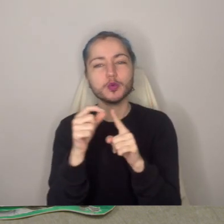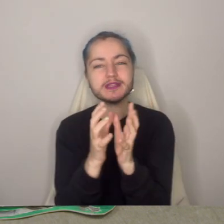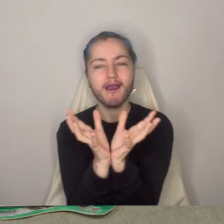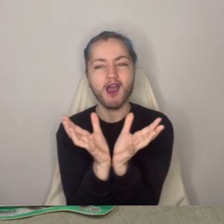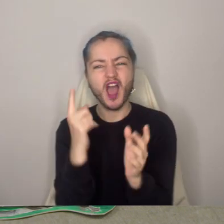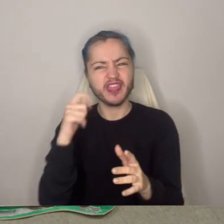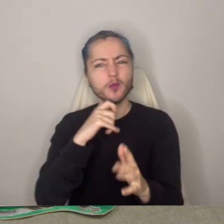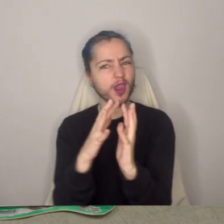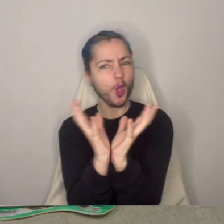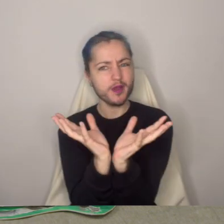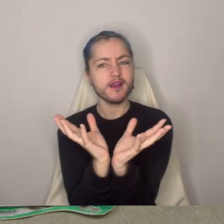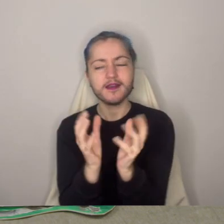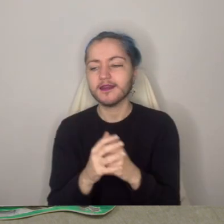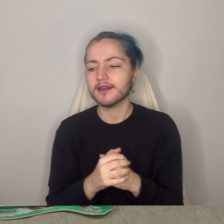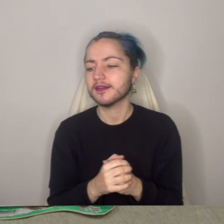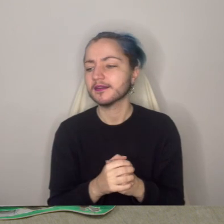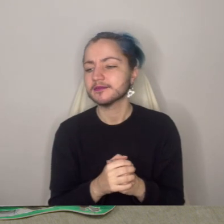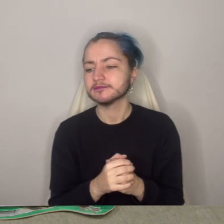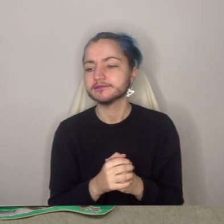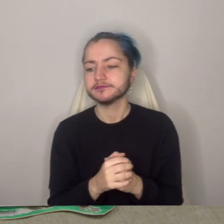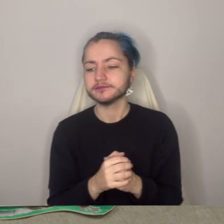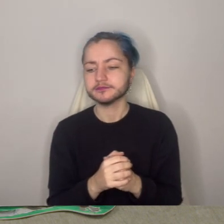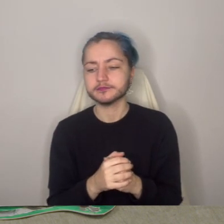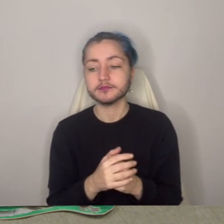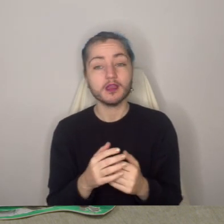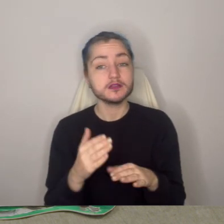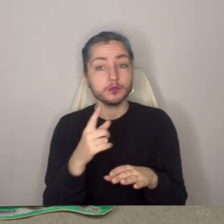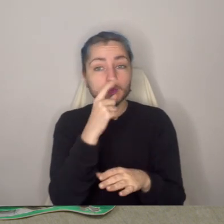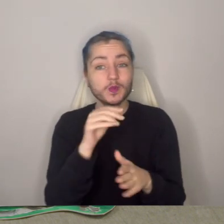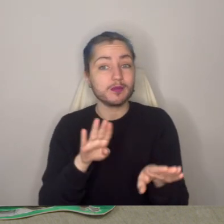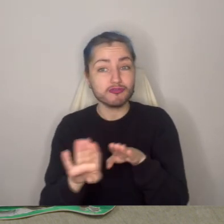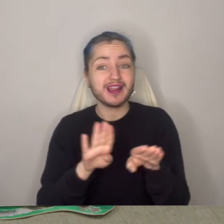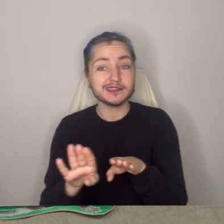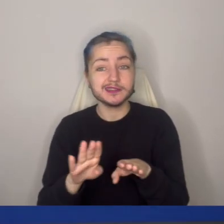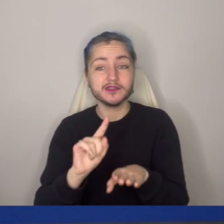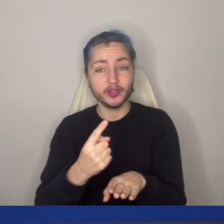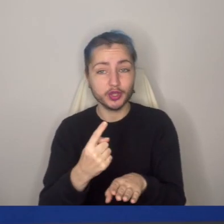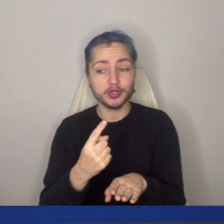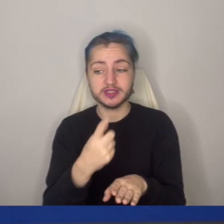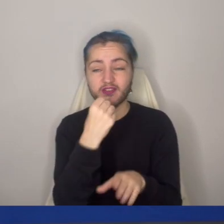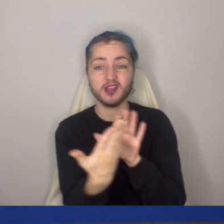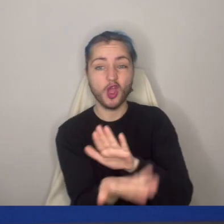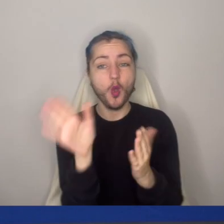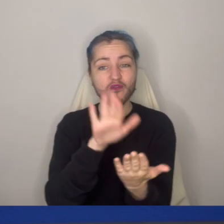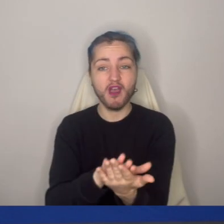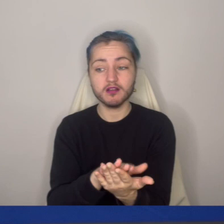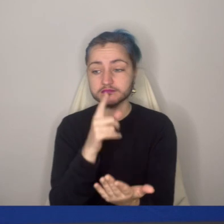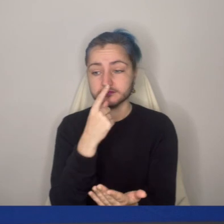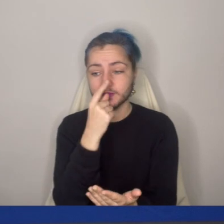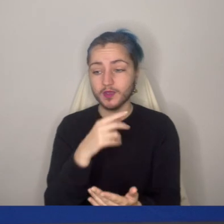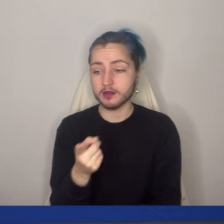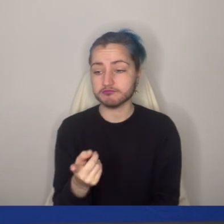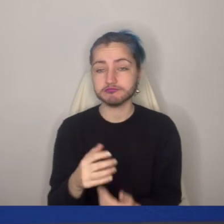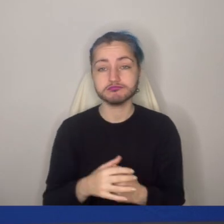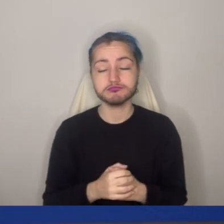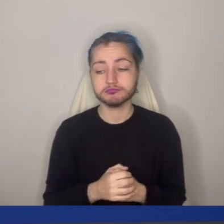sprouty. Beforehand, you can always practice your mark making. If I turn this paper around, I can show you that you can just kind of like